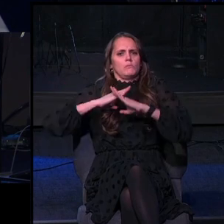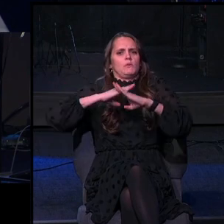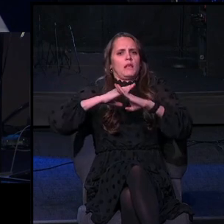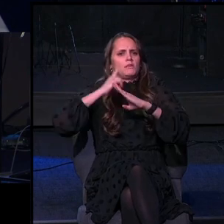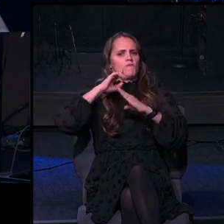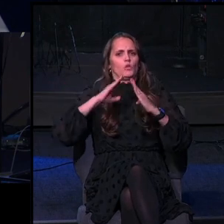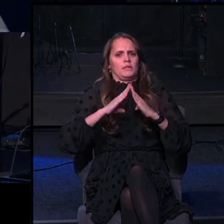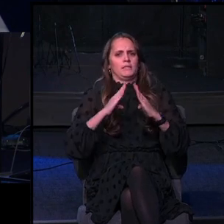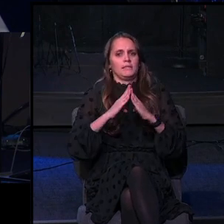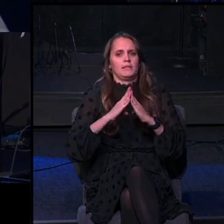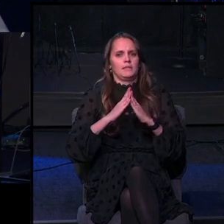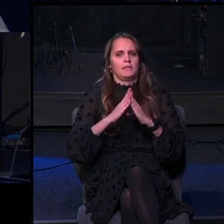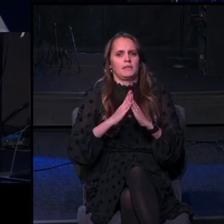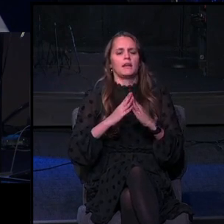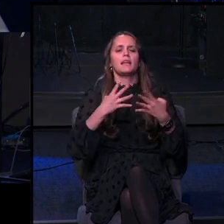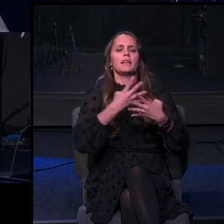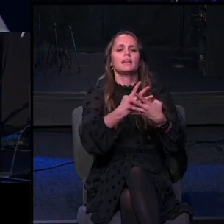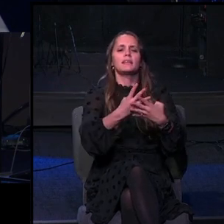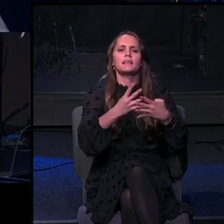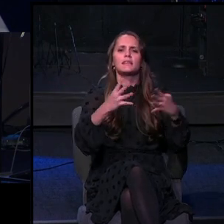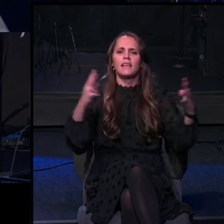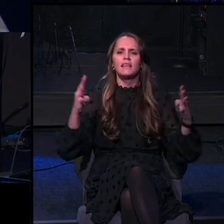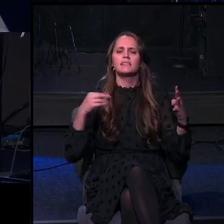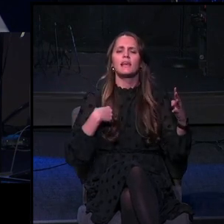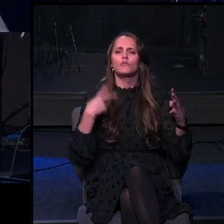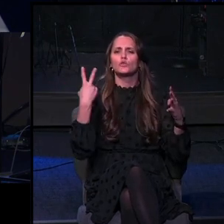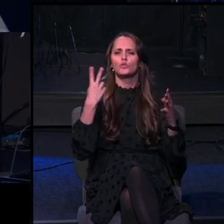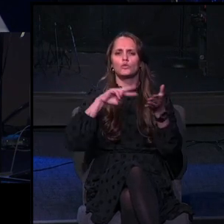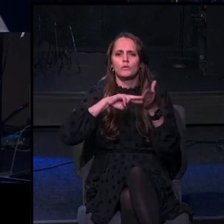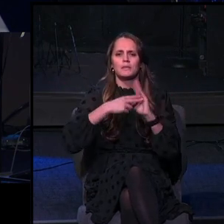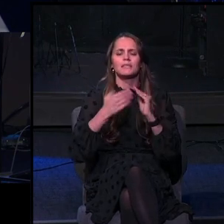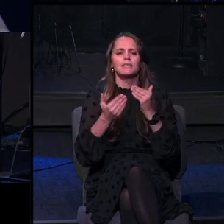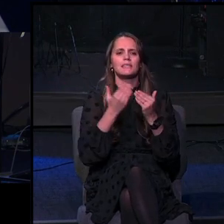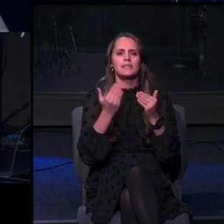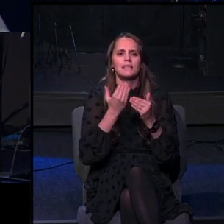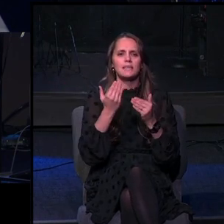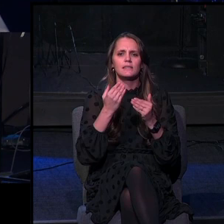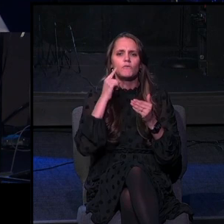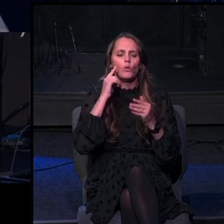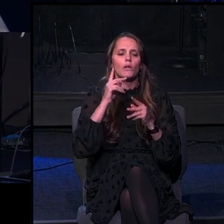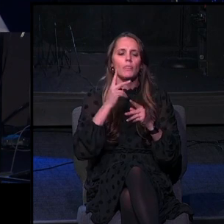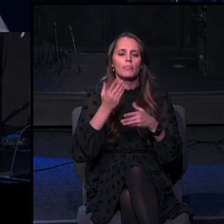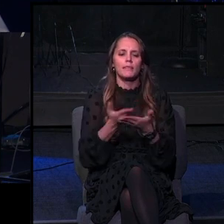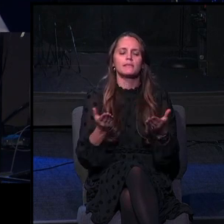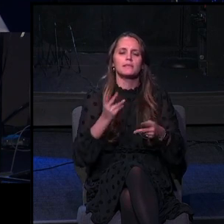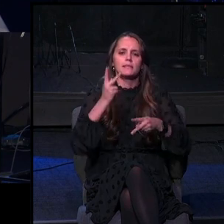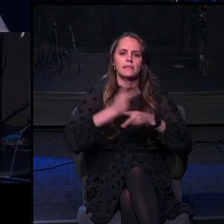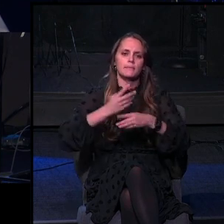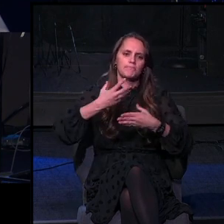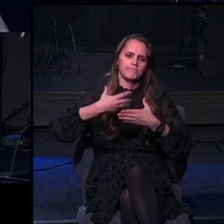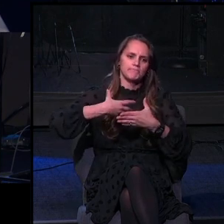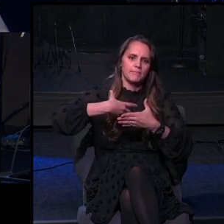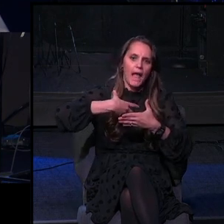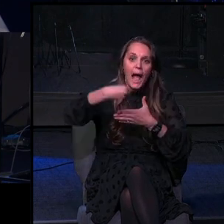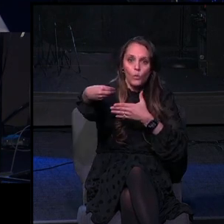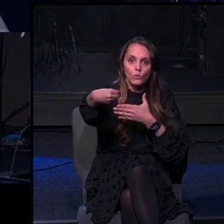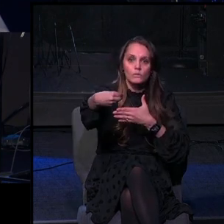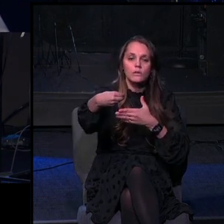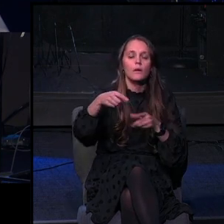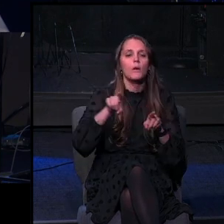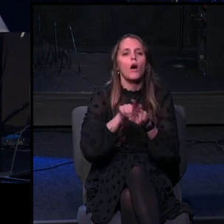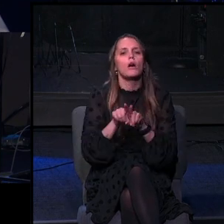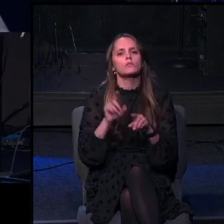It's just as much to keep things out as it is to keep other things in. Right, if you go to a farm, there's a gate meant to